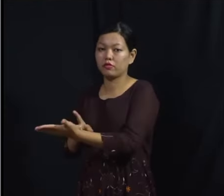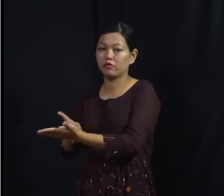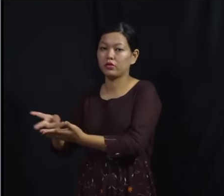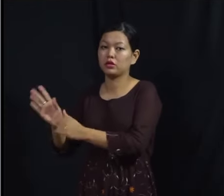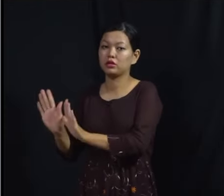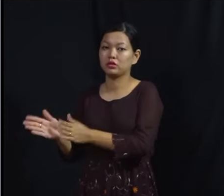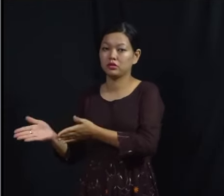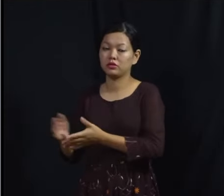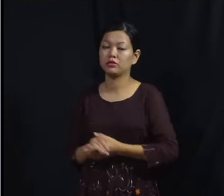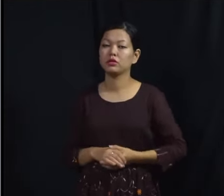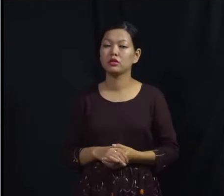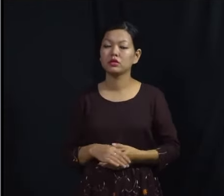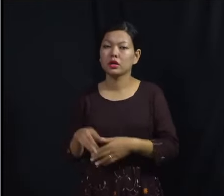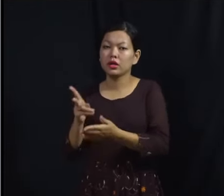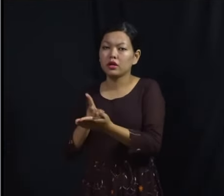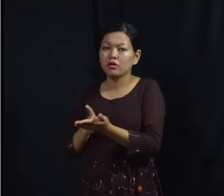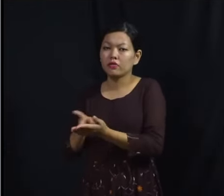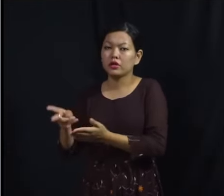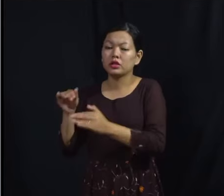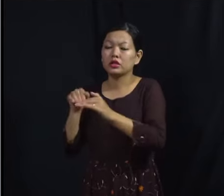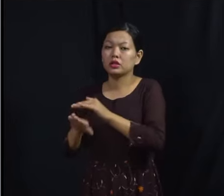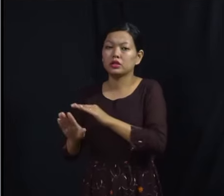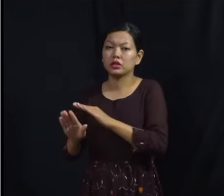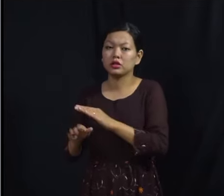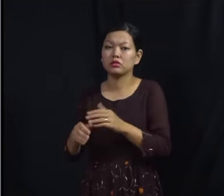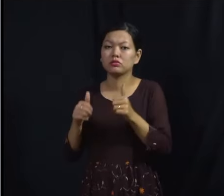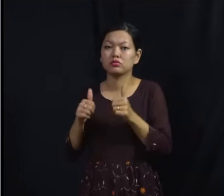say education. And also not just that,